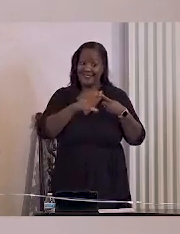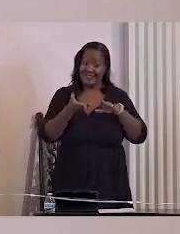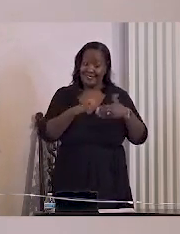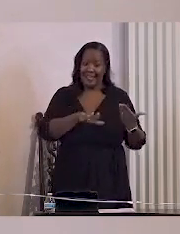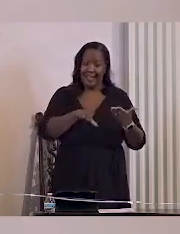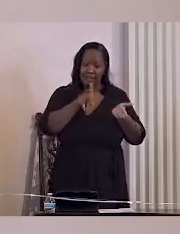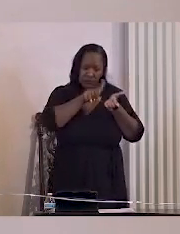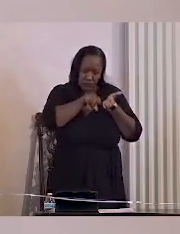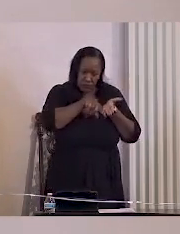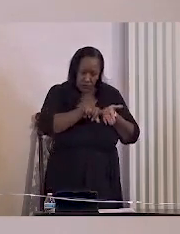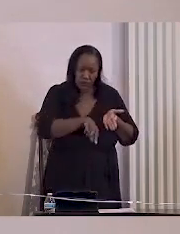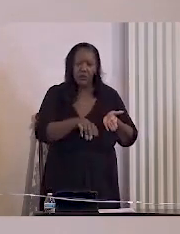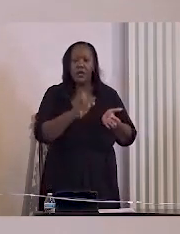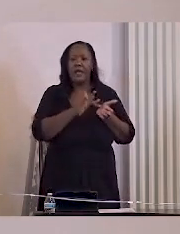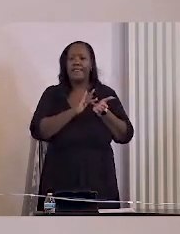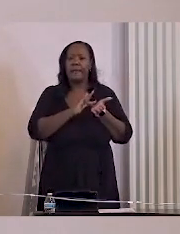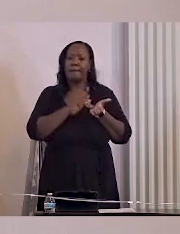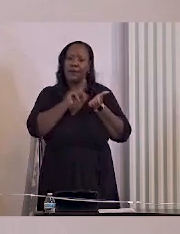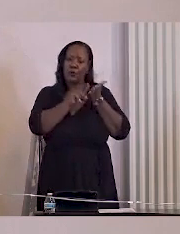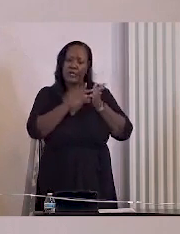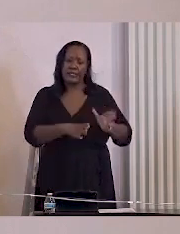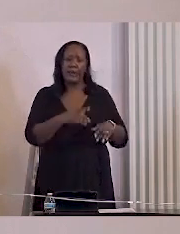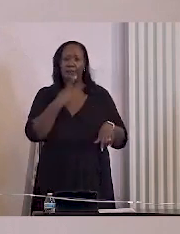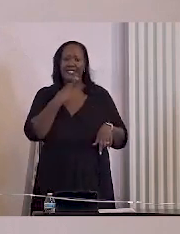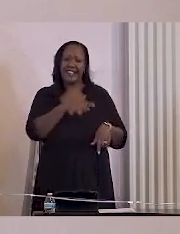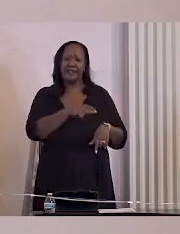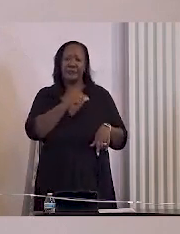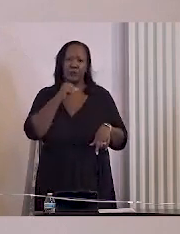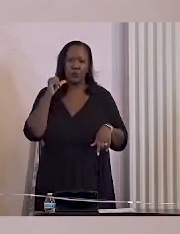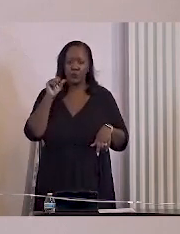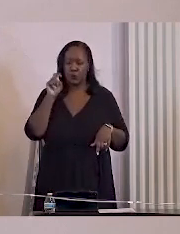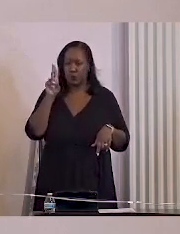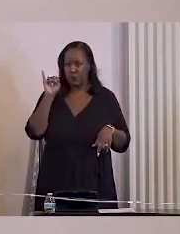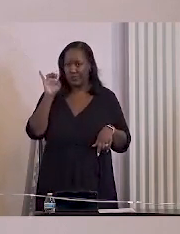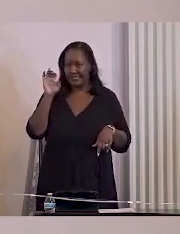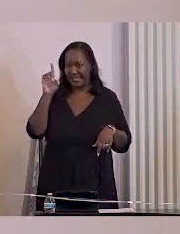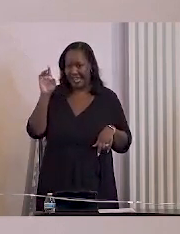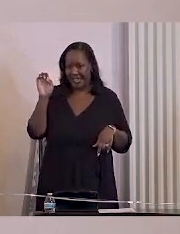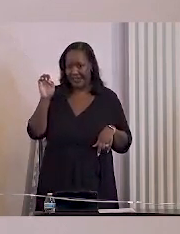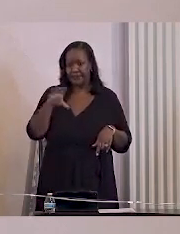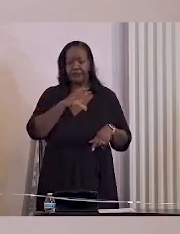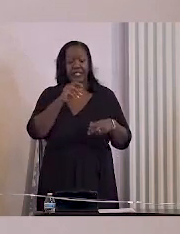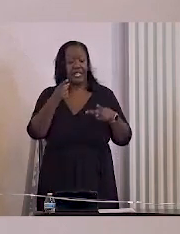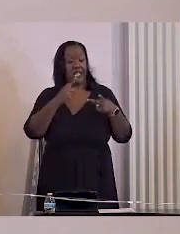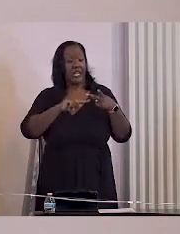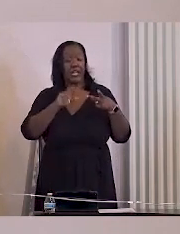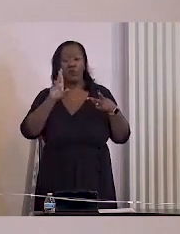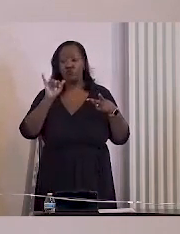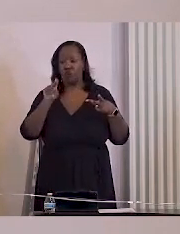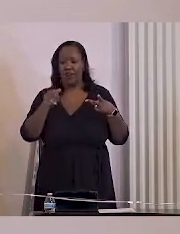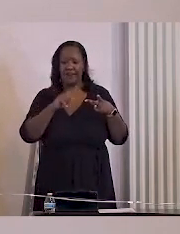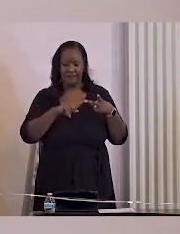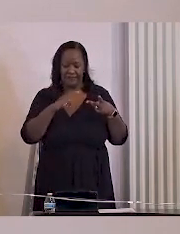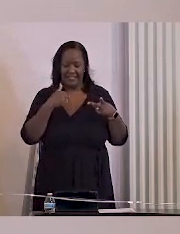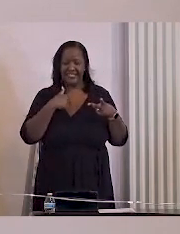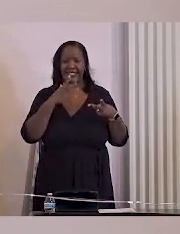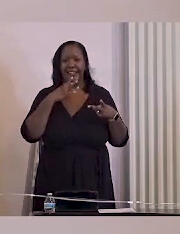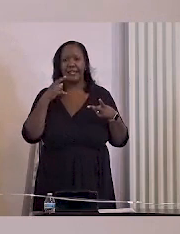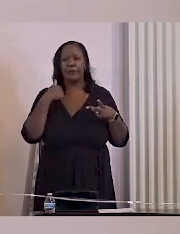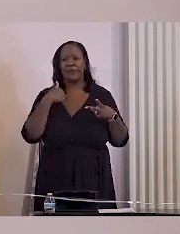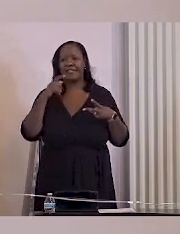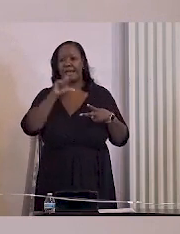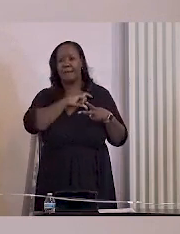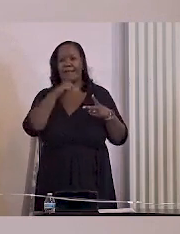death, which the medical examiner stated was suicide, and the news about Ryan's death, a fatal police